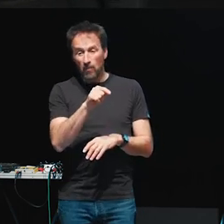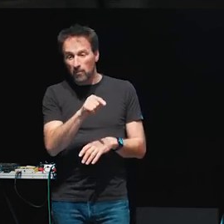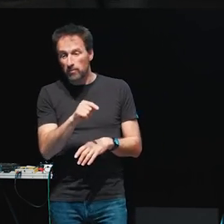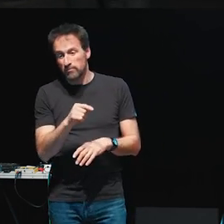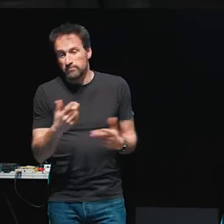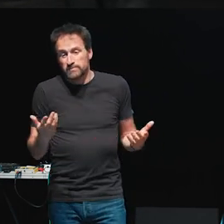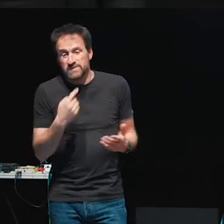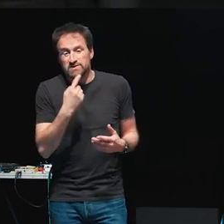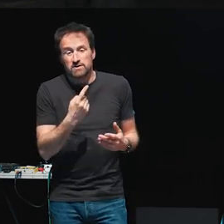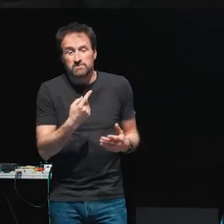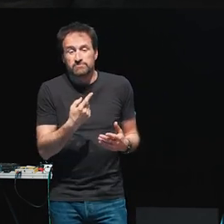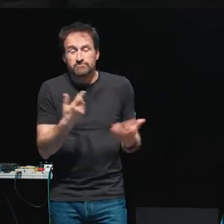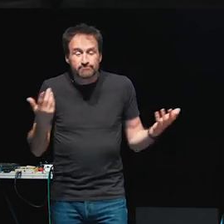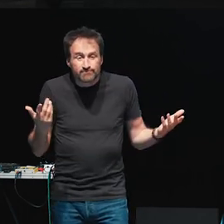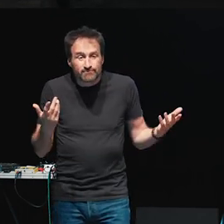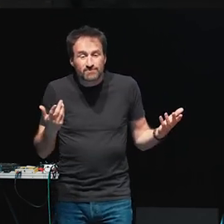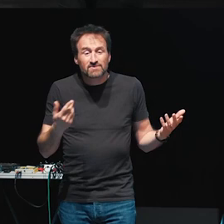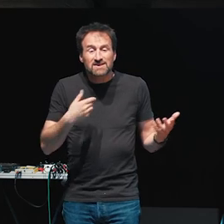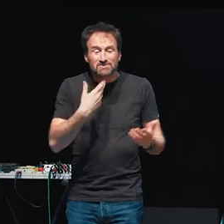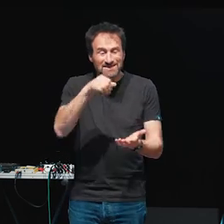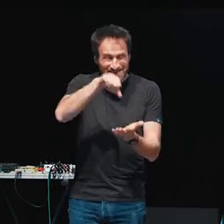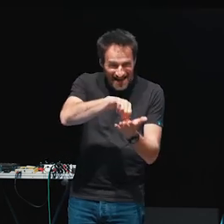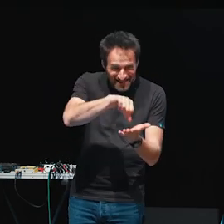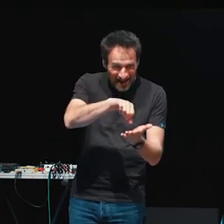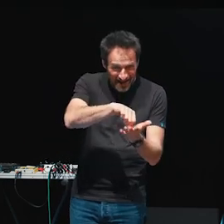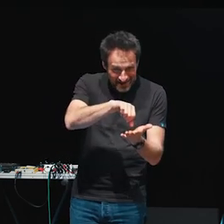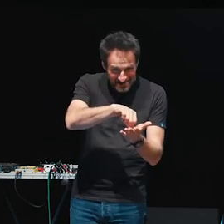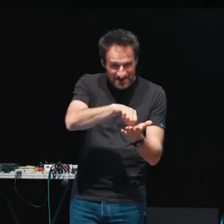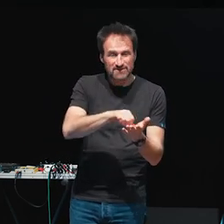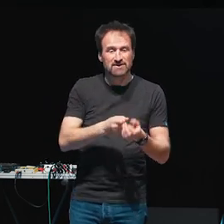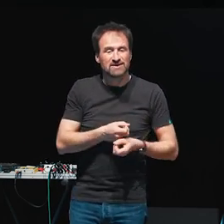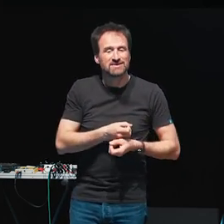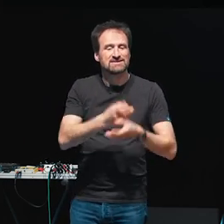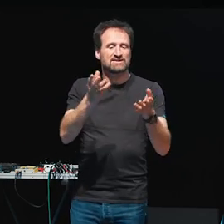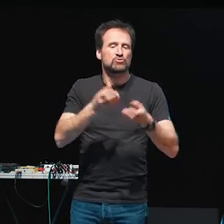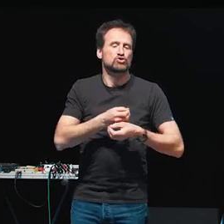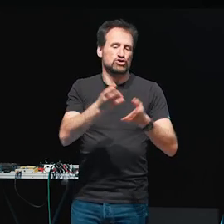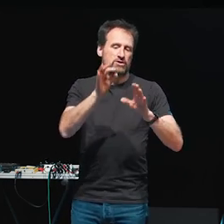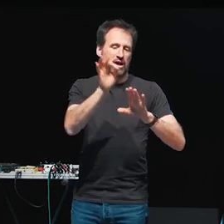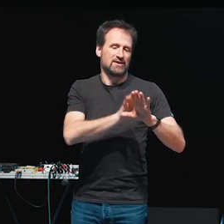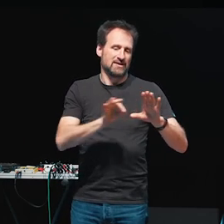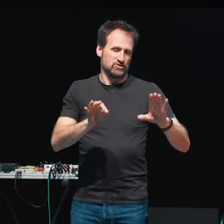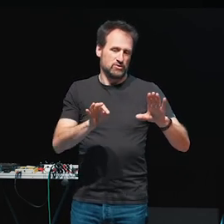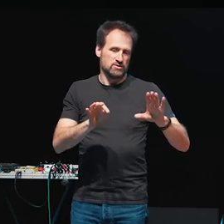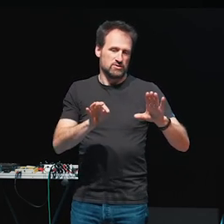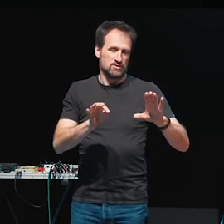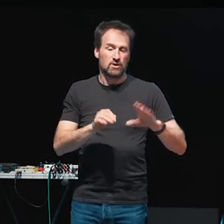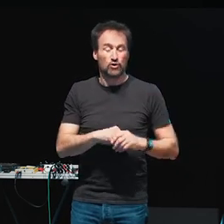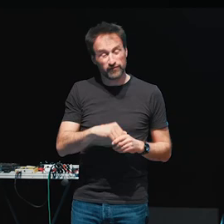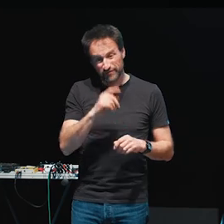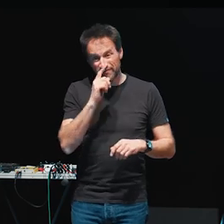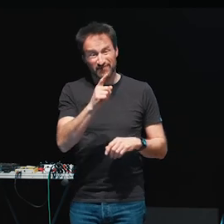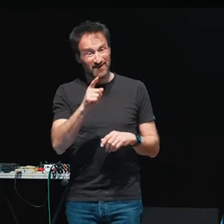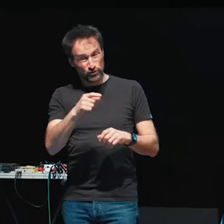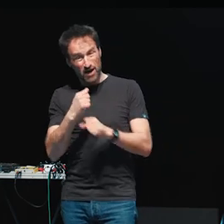way it works is that you have centralized and distributed architectures. And if you're distributing work